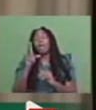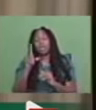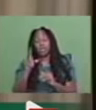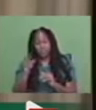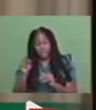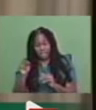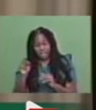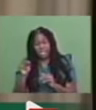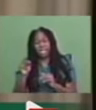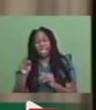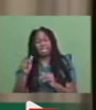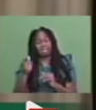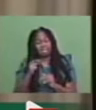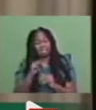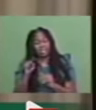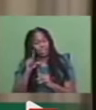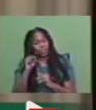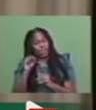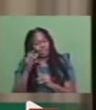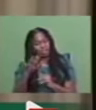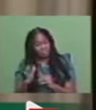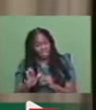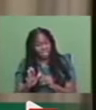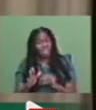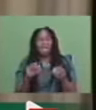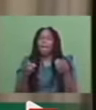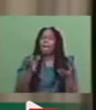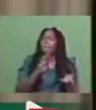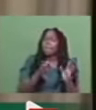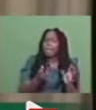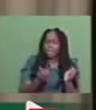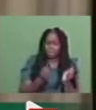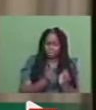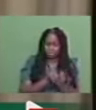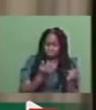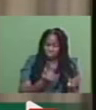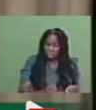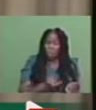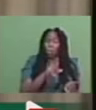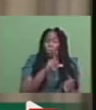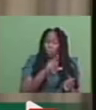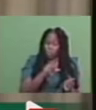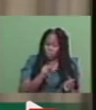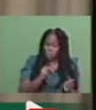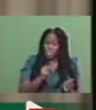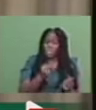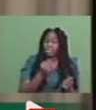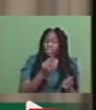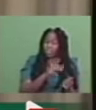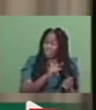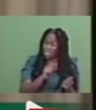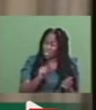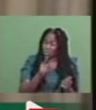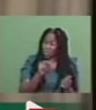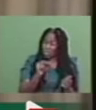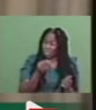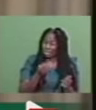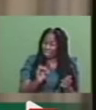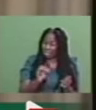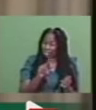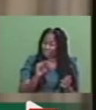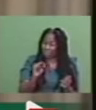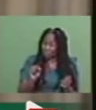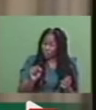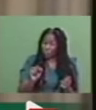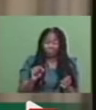COVID, we see that the revenue has fallen. Reported by the central bank, revenue has fallen. Even as they